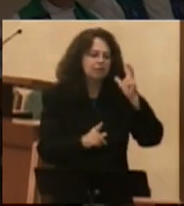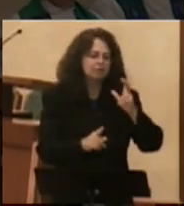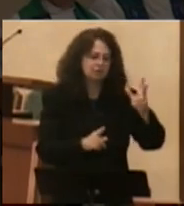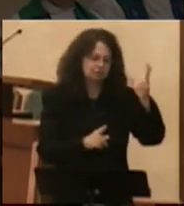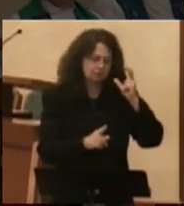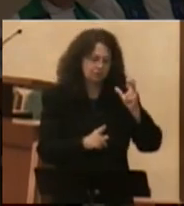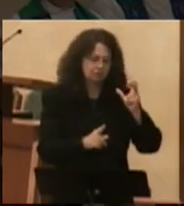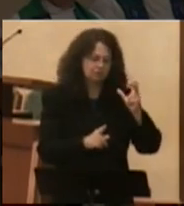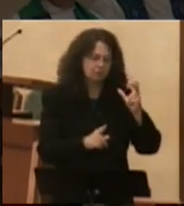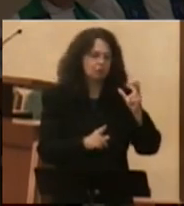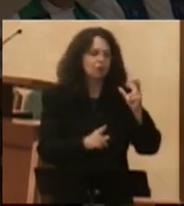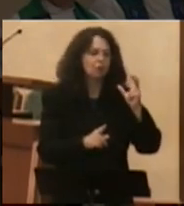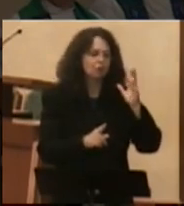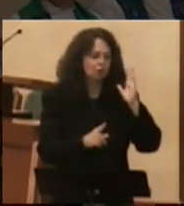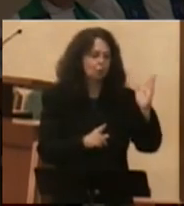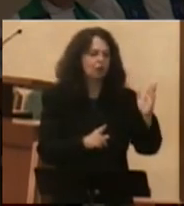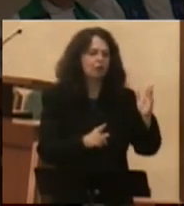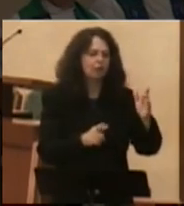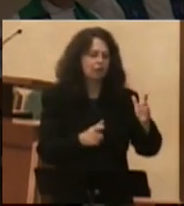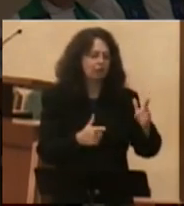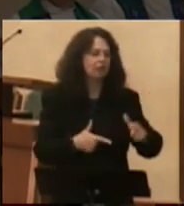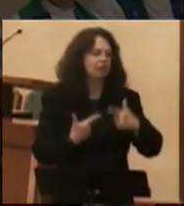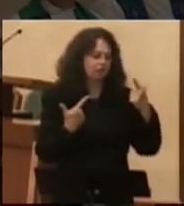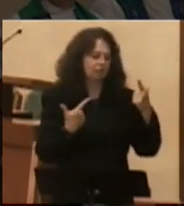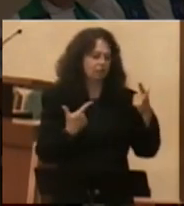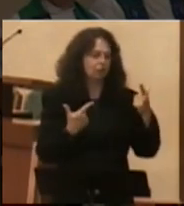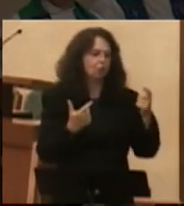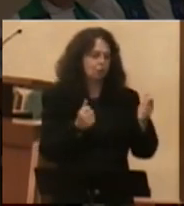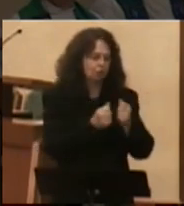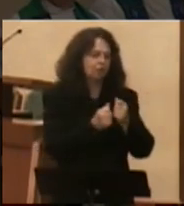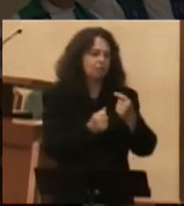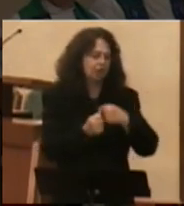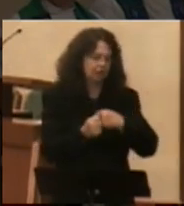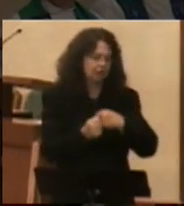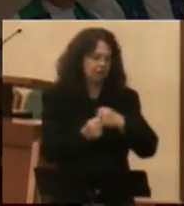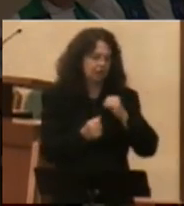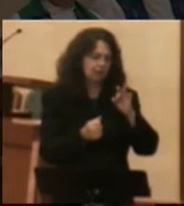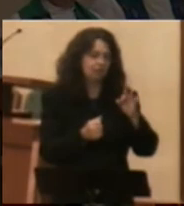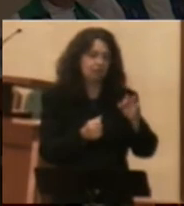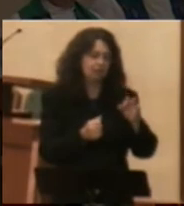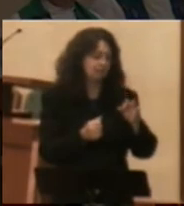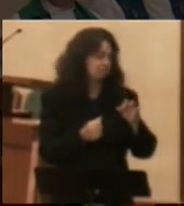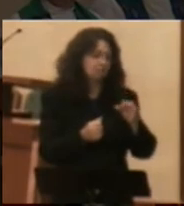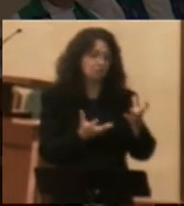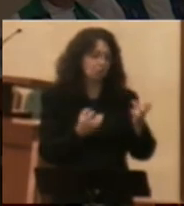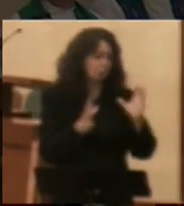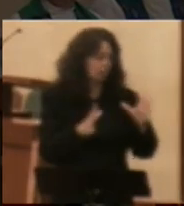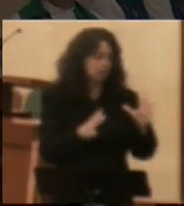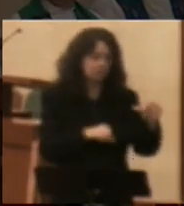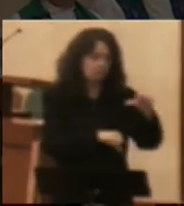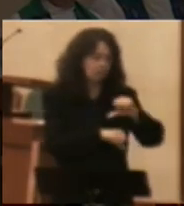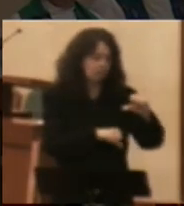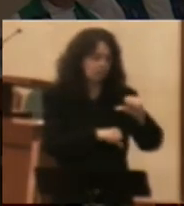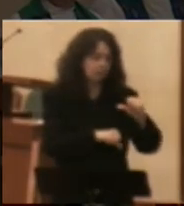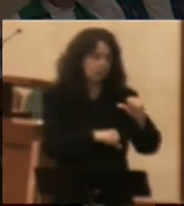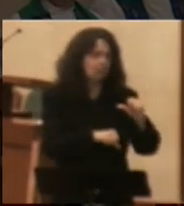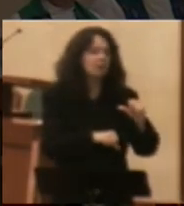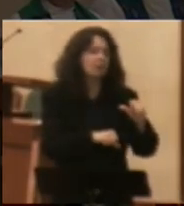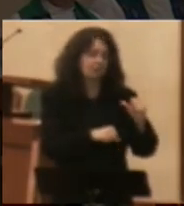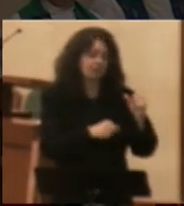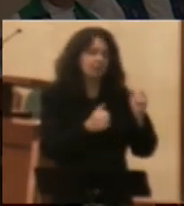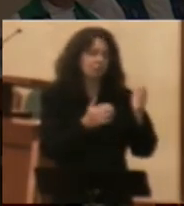Jehu shall kill him. And whoever escapes from the sword of Jehu, Elijah shall kill. Yet I will